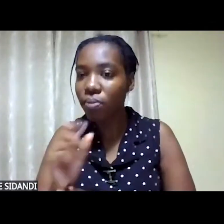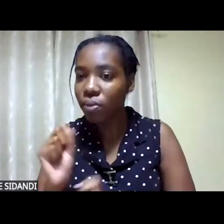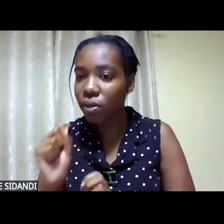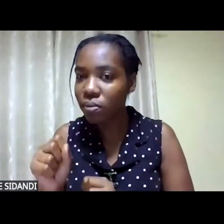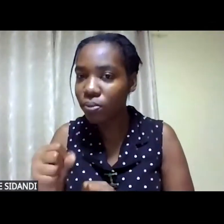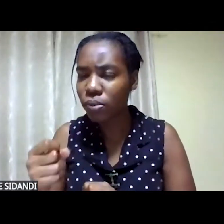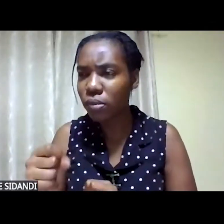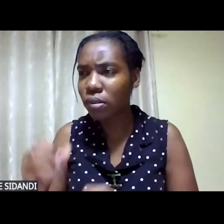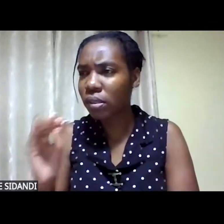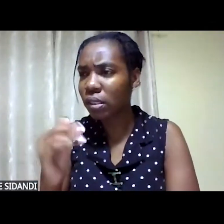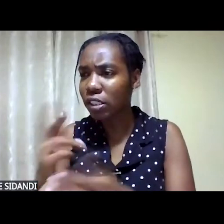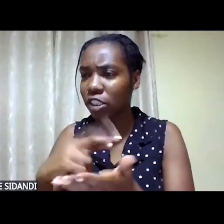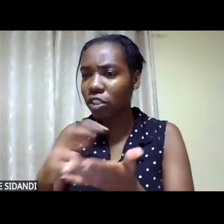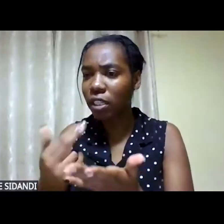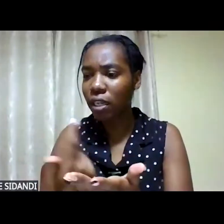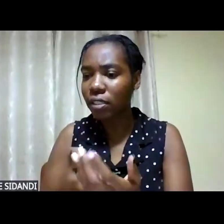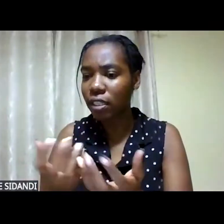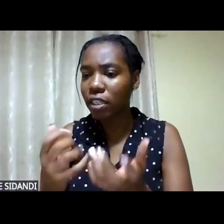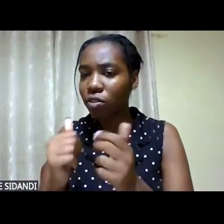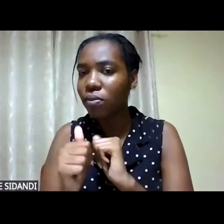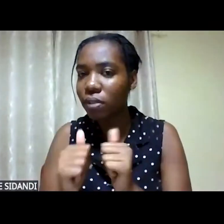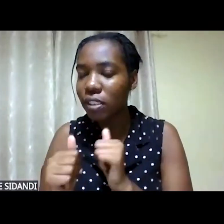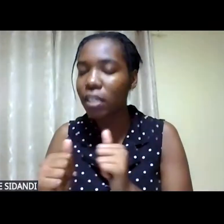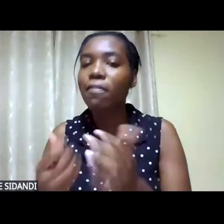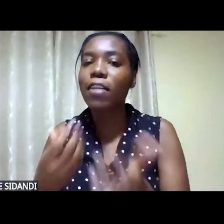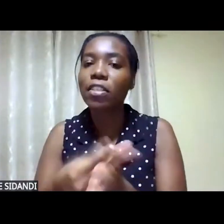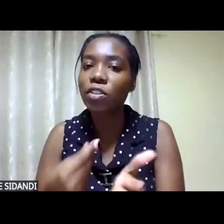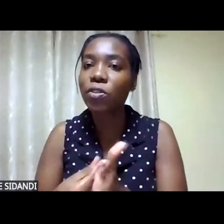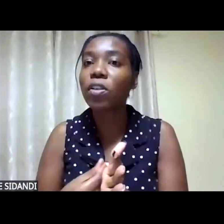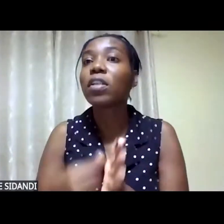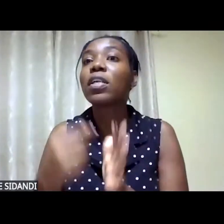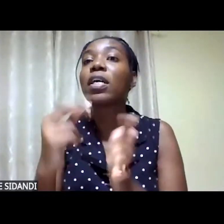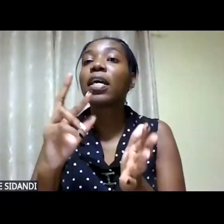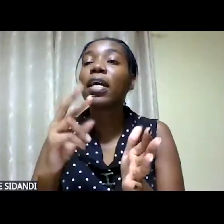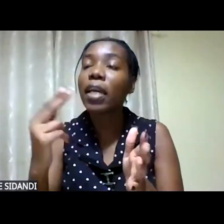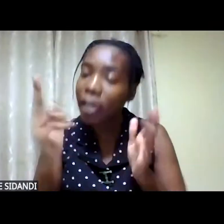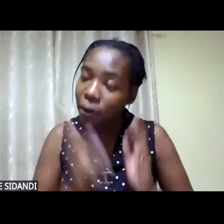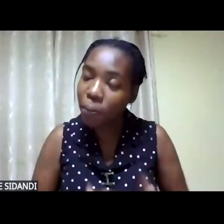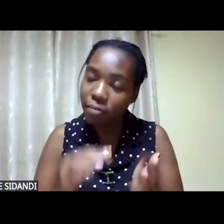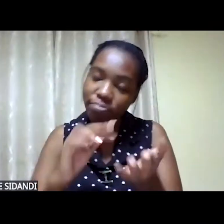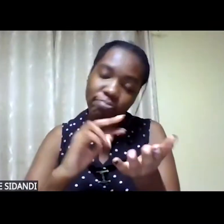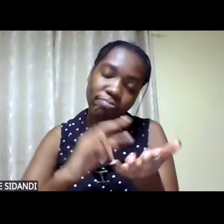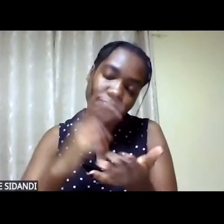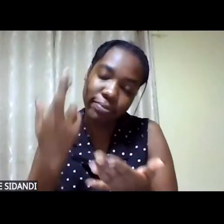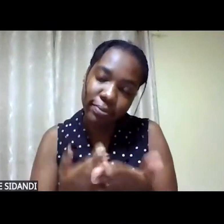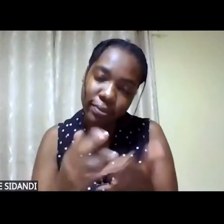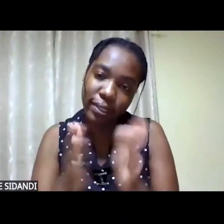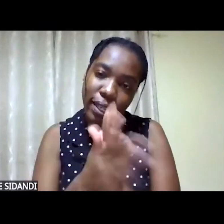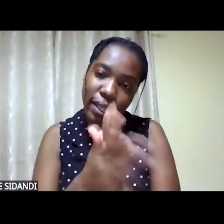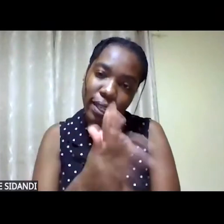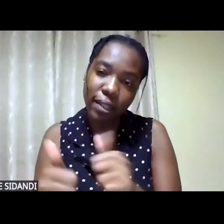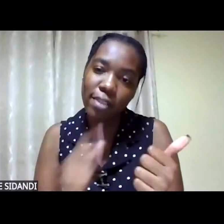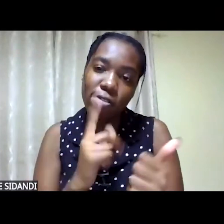resources do we need, both financial, human resource, and all that. And a salesperson or a business development